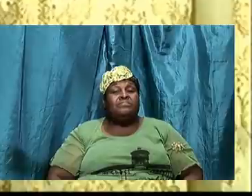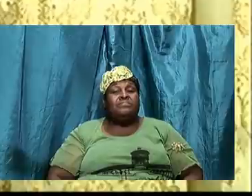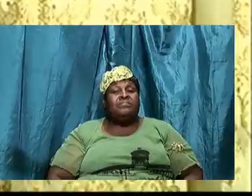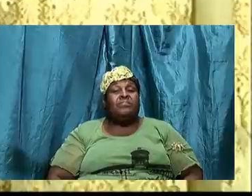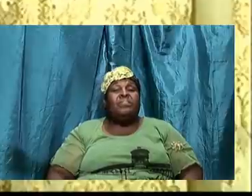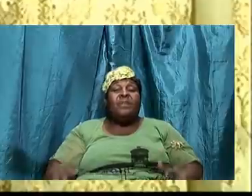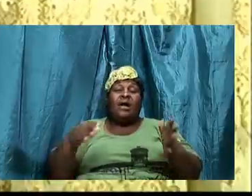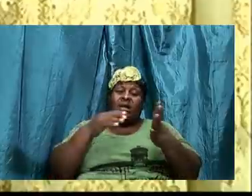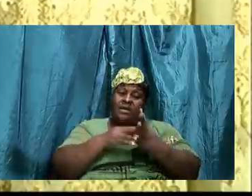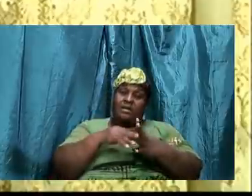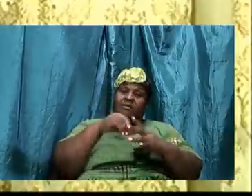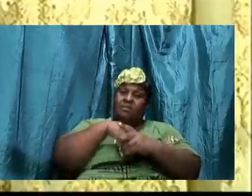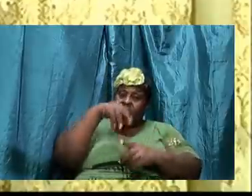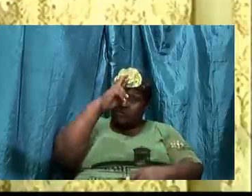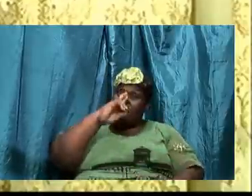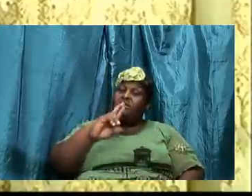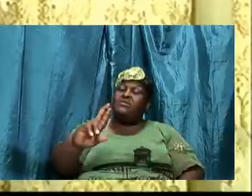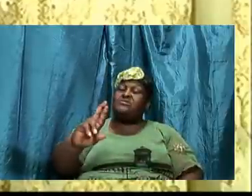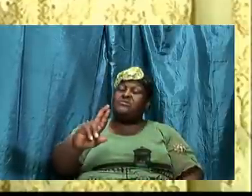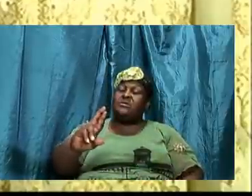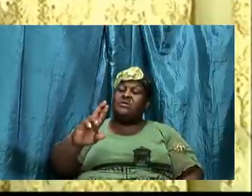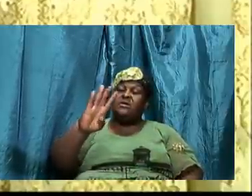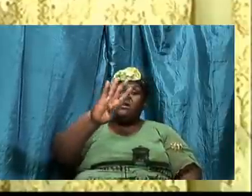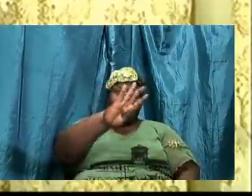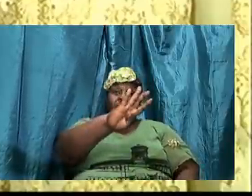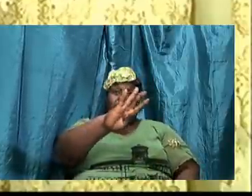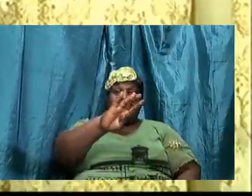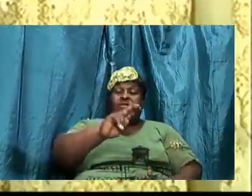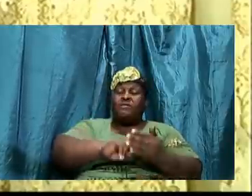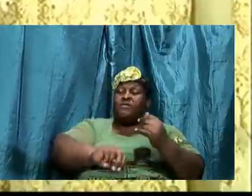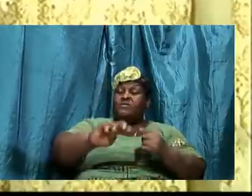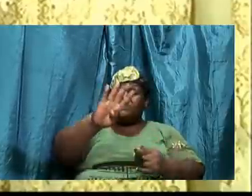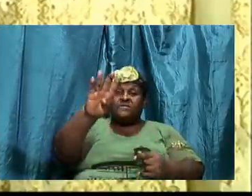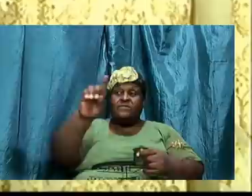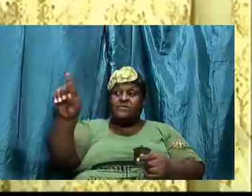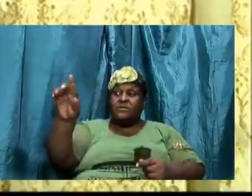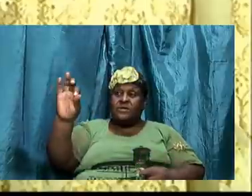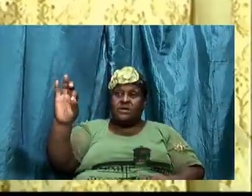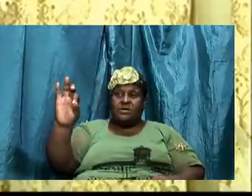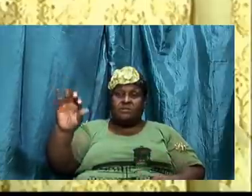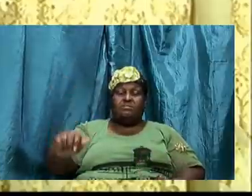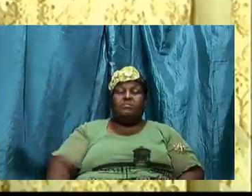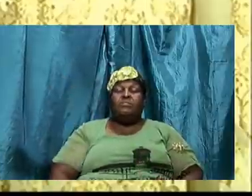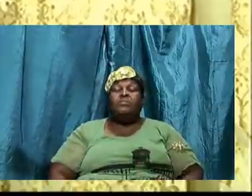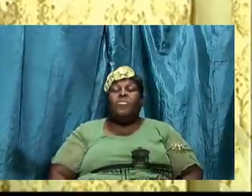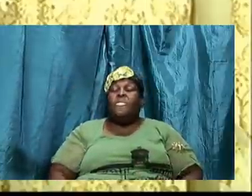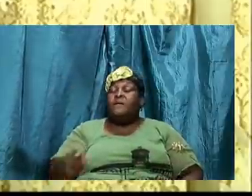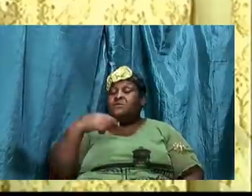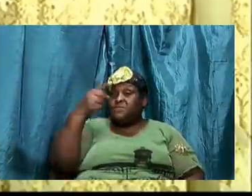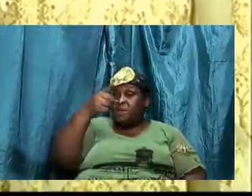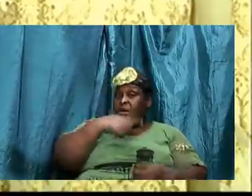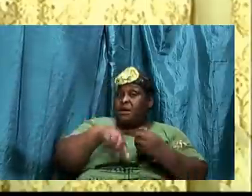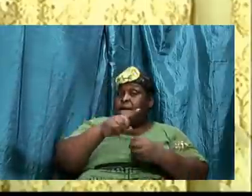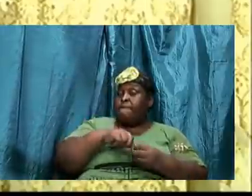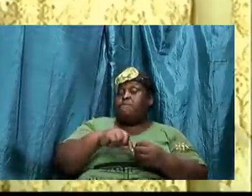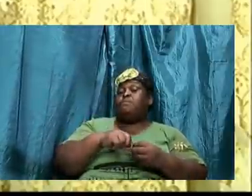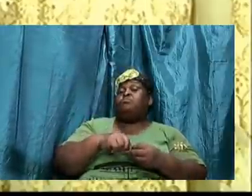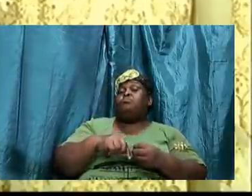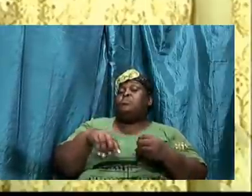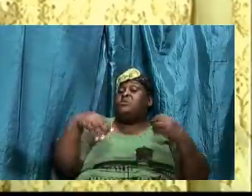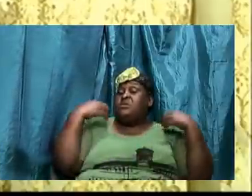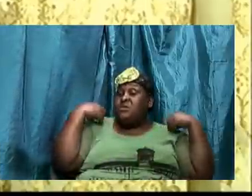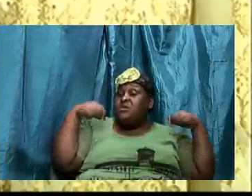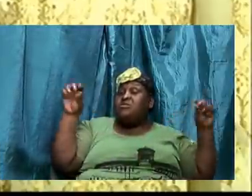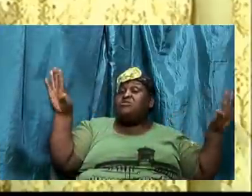Again in Revelation 4 verses 4 to 9, it talks about the seraphims.